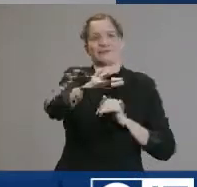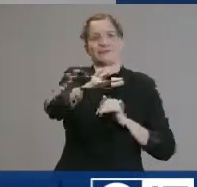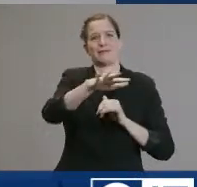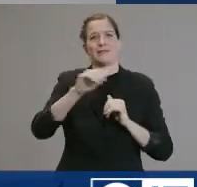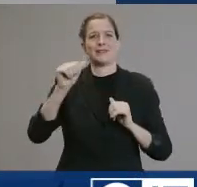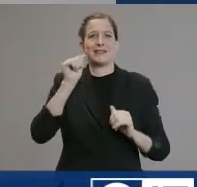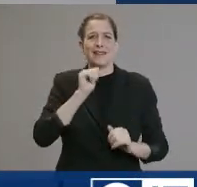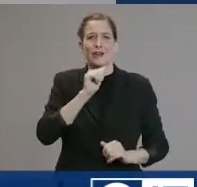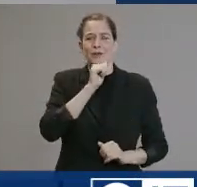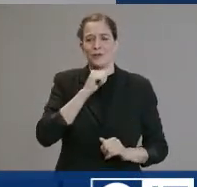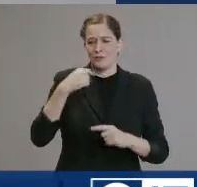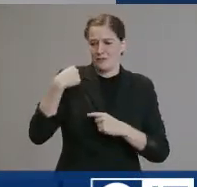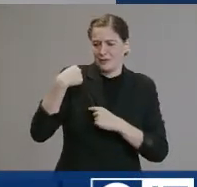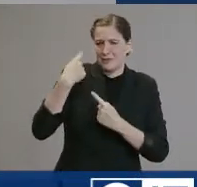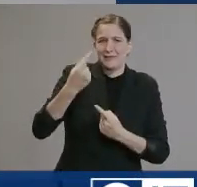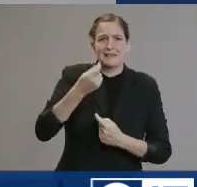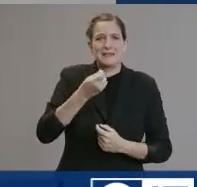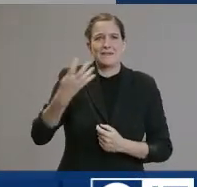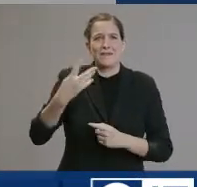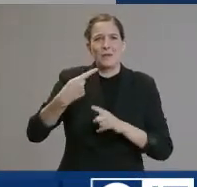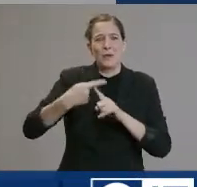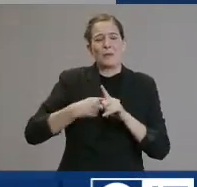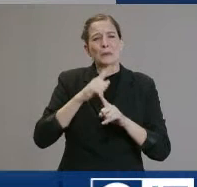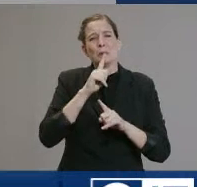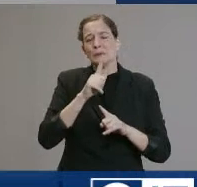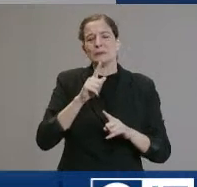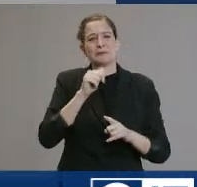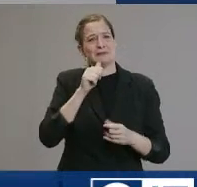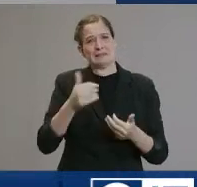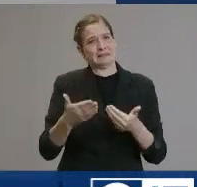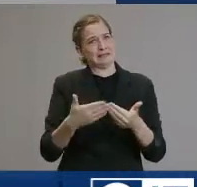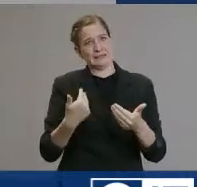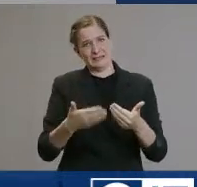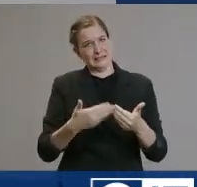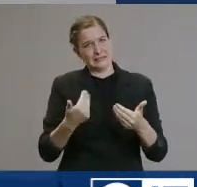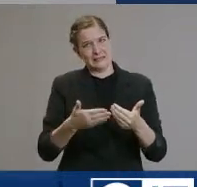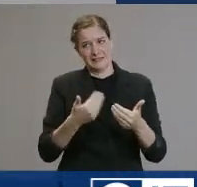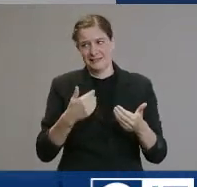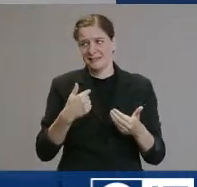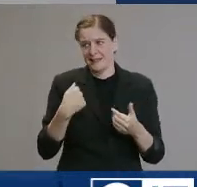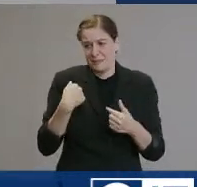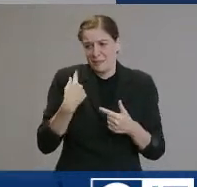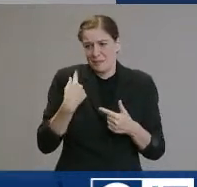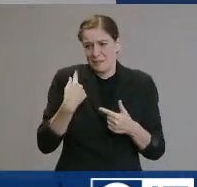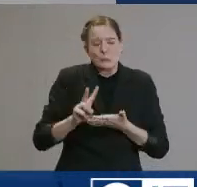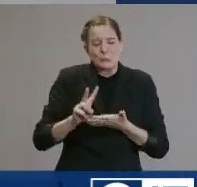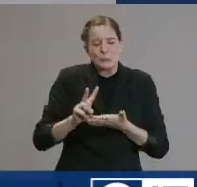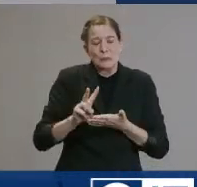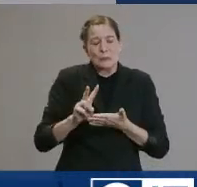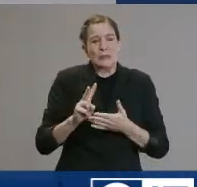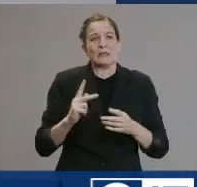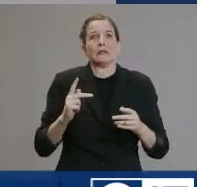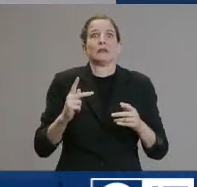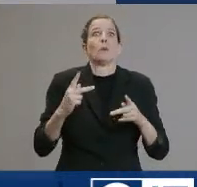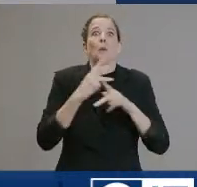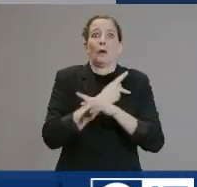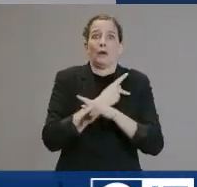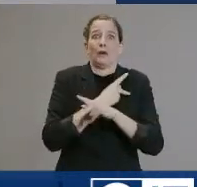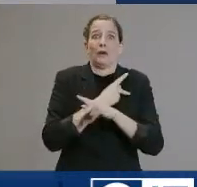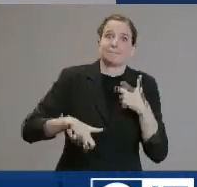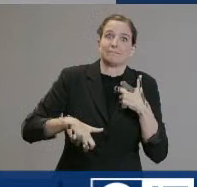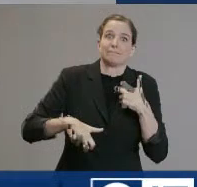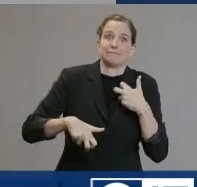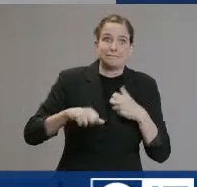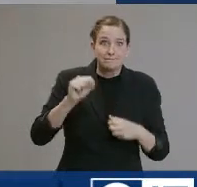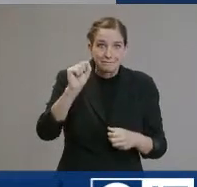I think even increasingly so over the last couple of weeks. So I want to say thank you to all the peaceful